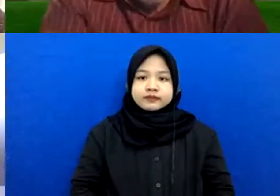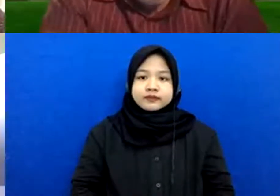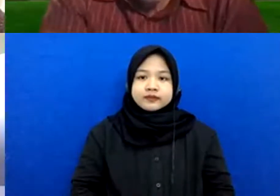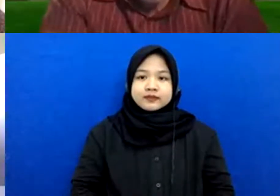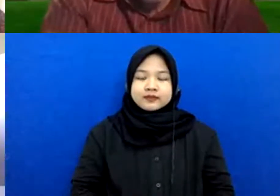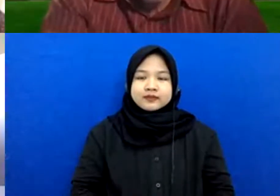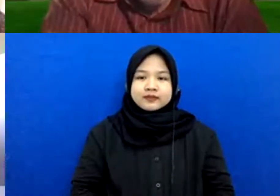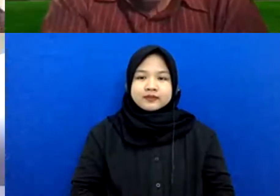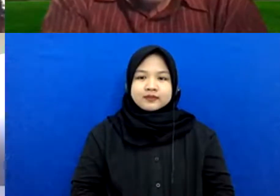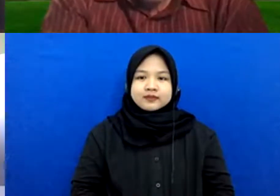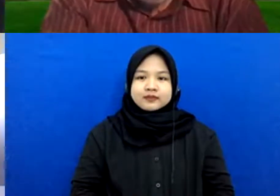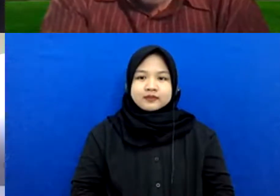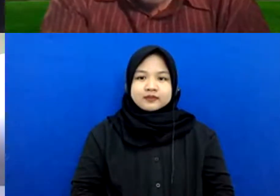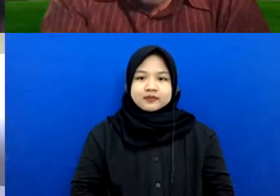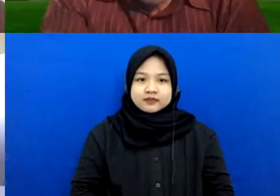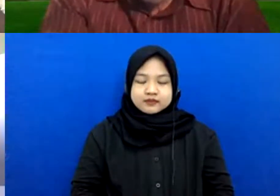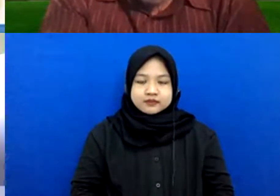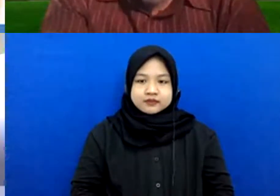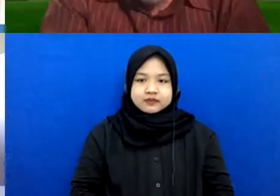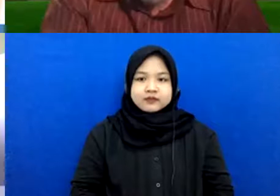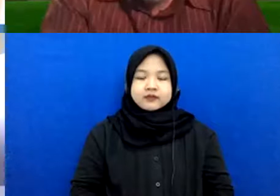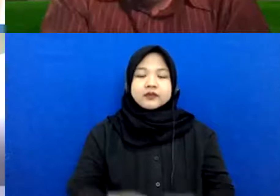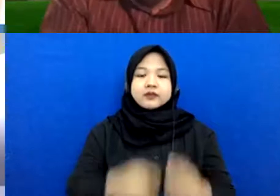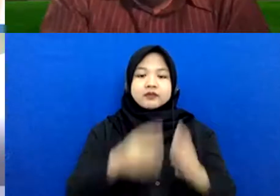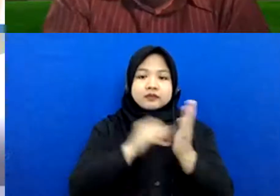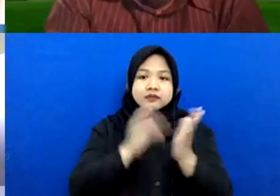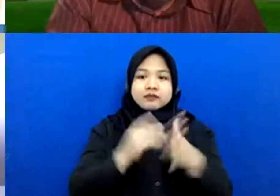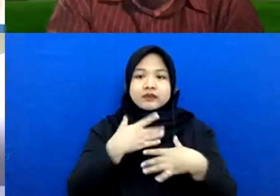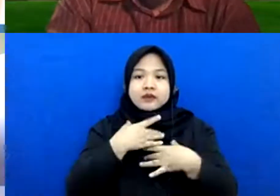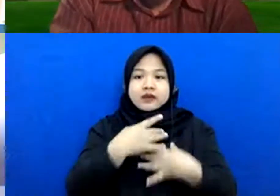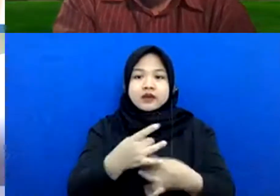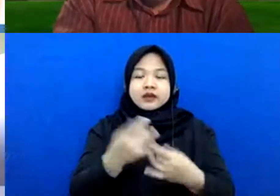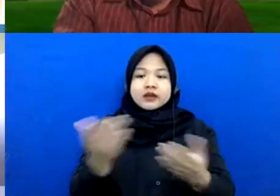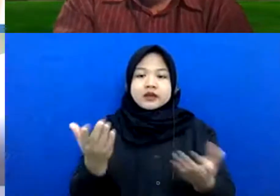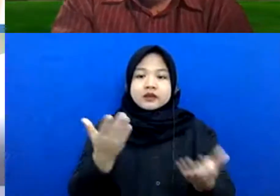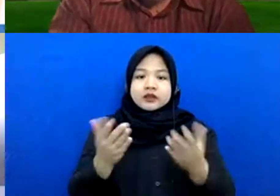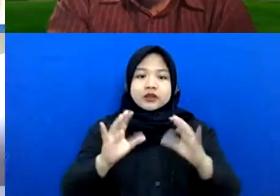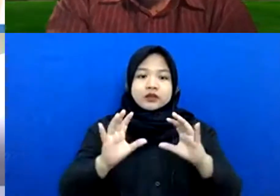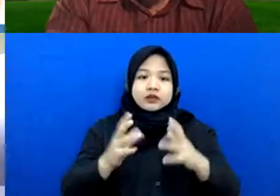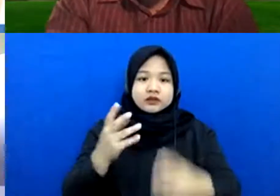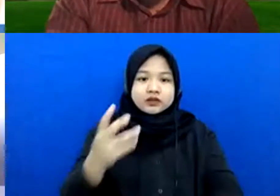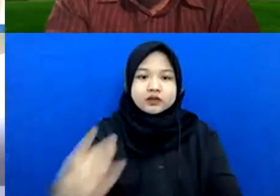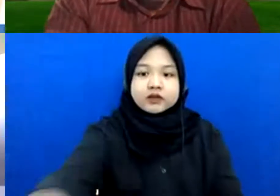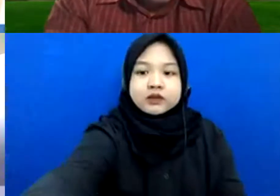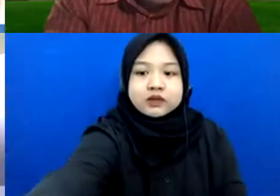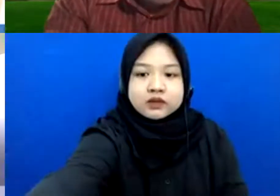It's an interesting study in many ways, because you're comparing three very different